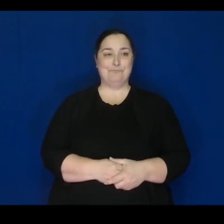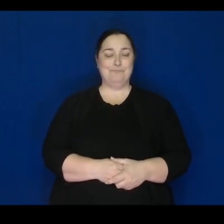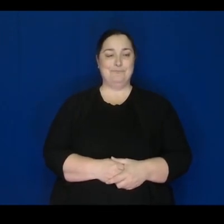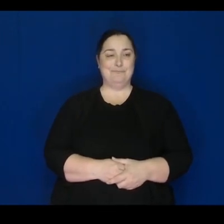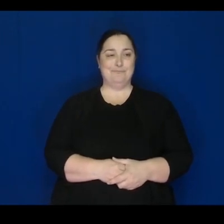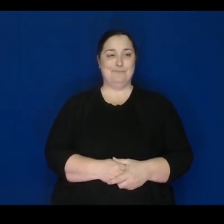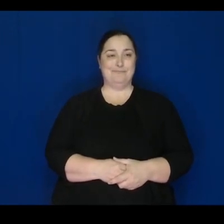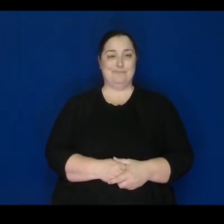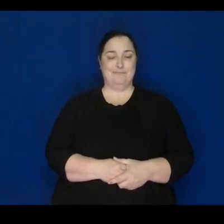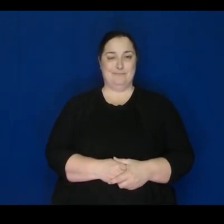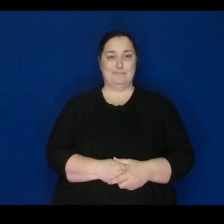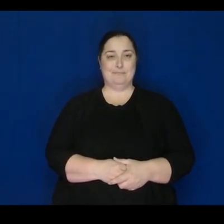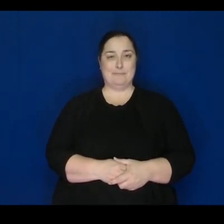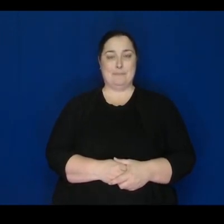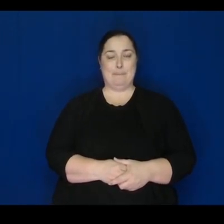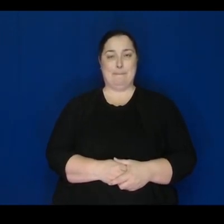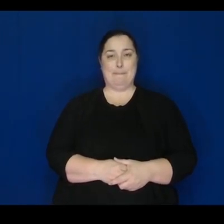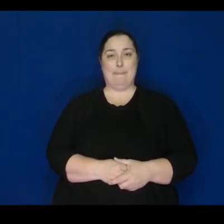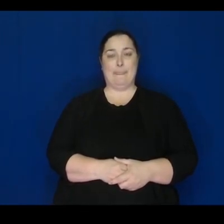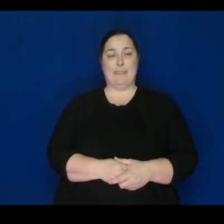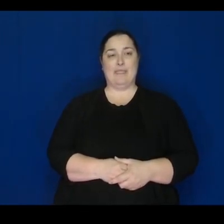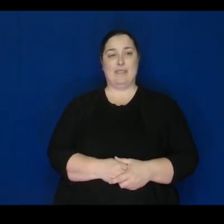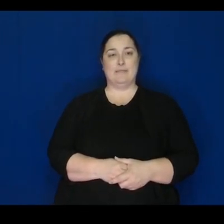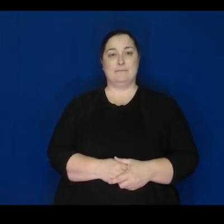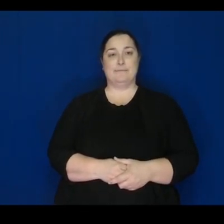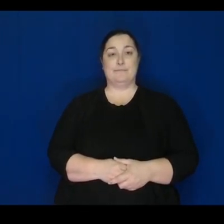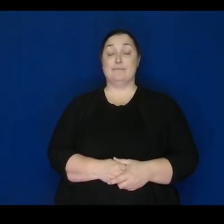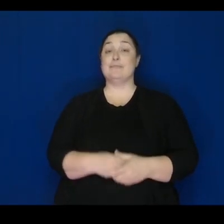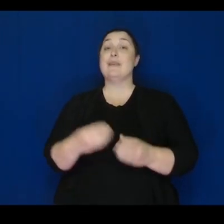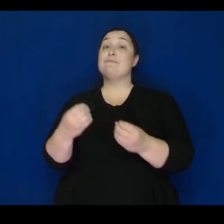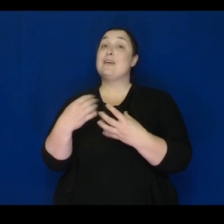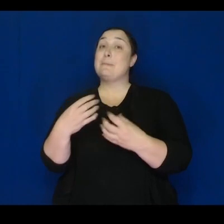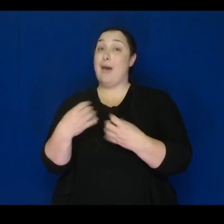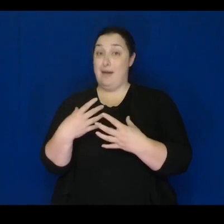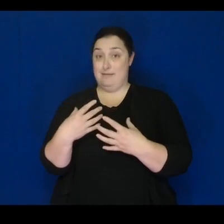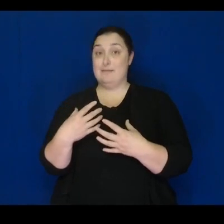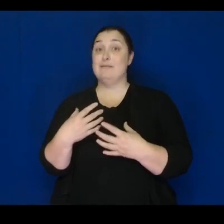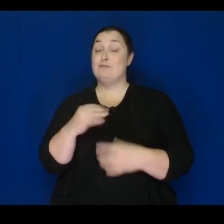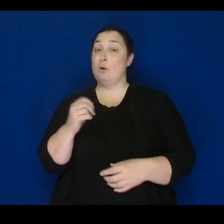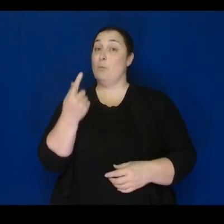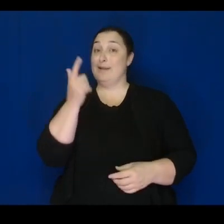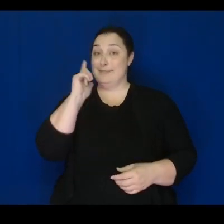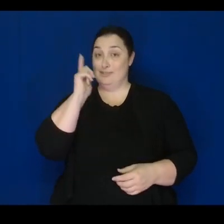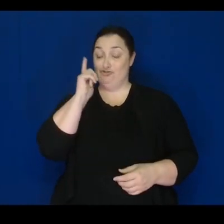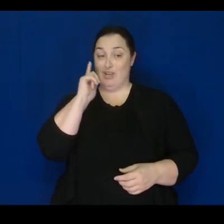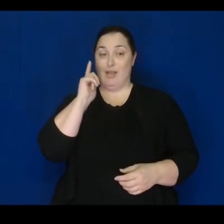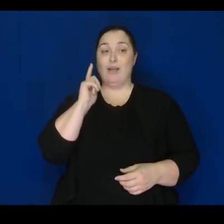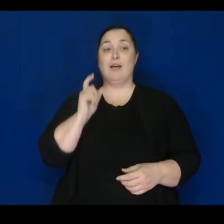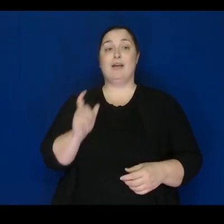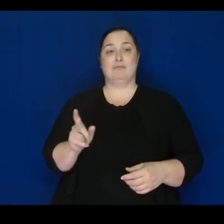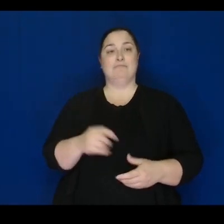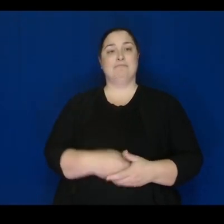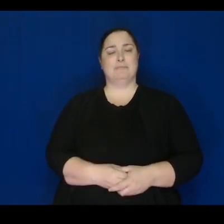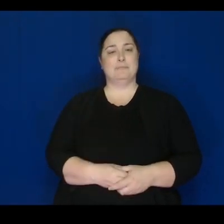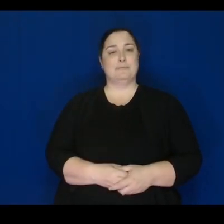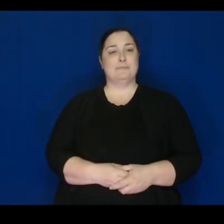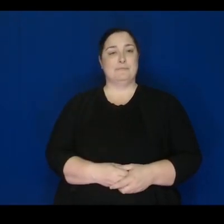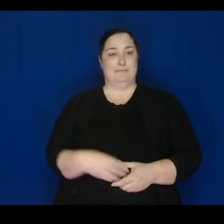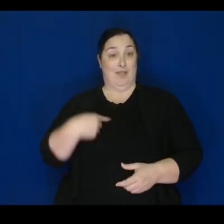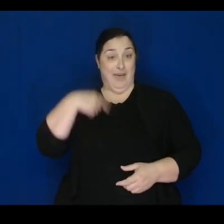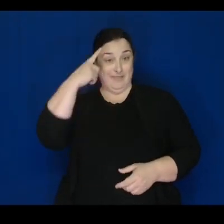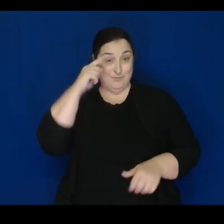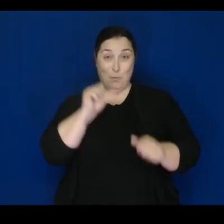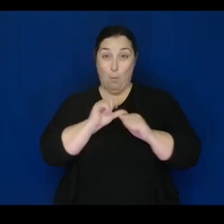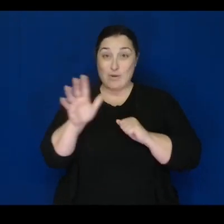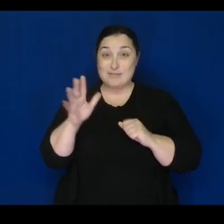And this was one of the feedback that we had from one of the teachers, and they said, I think it was awesome